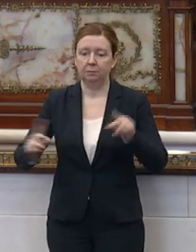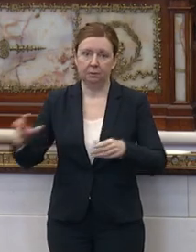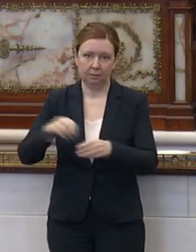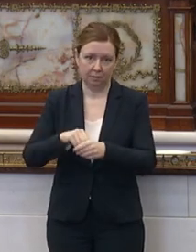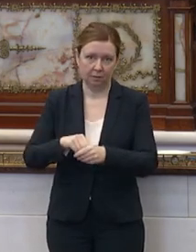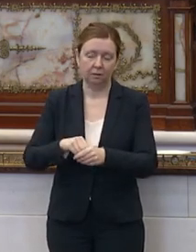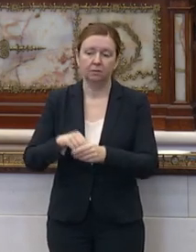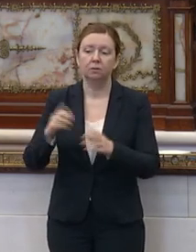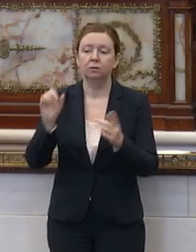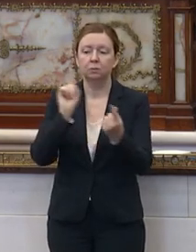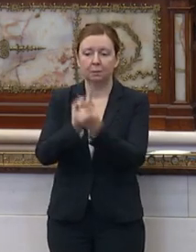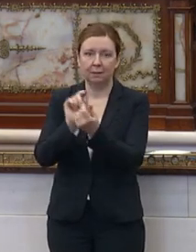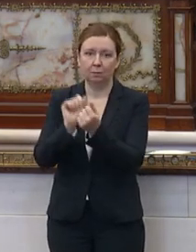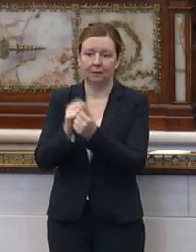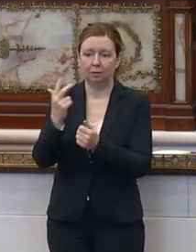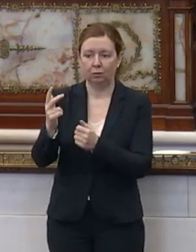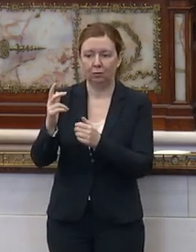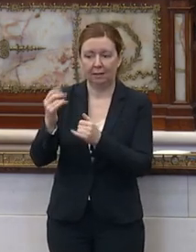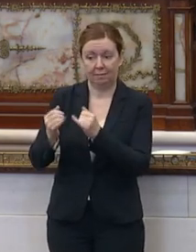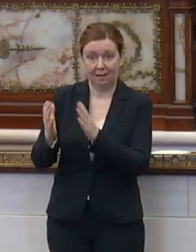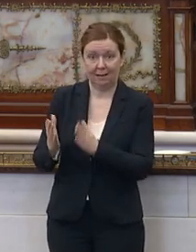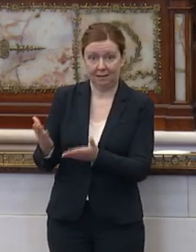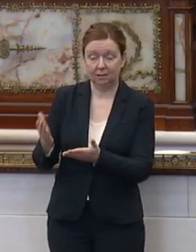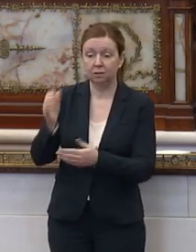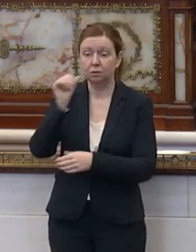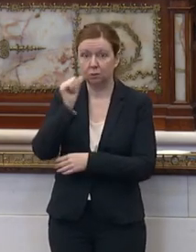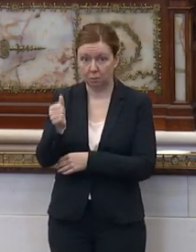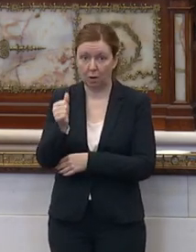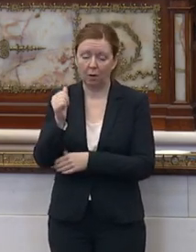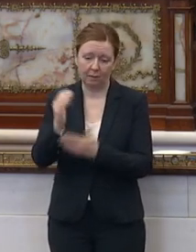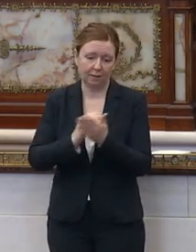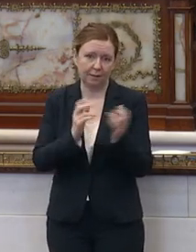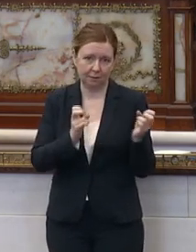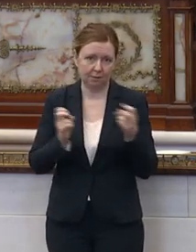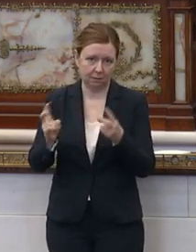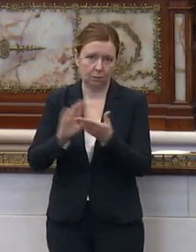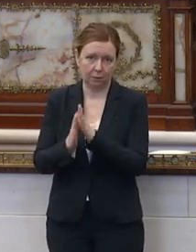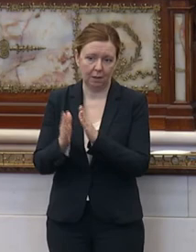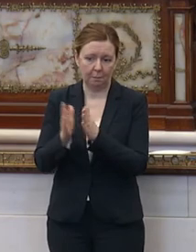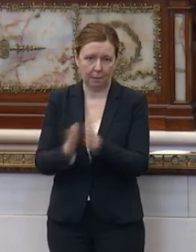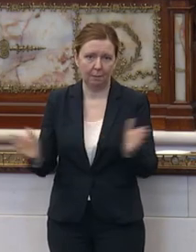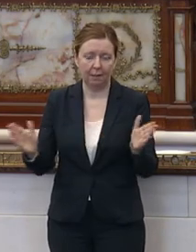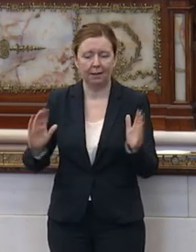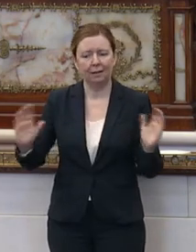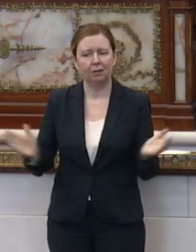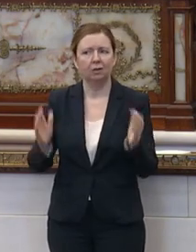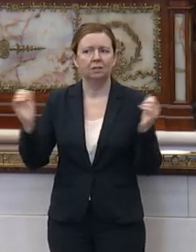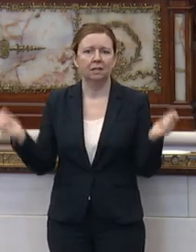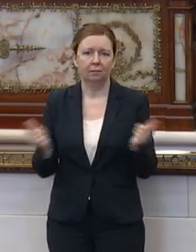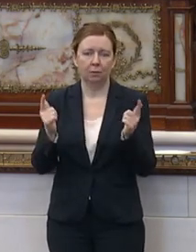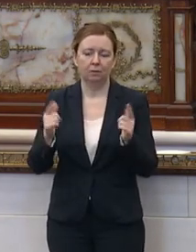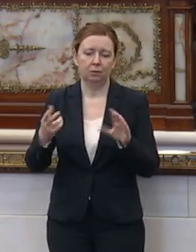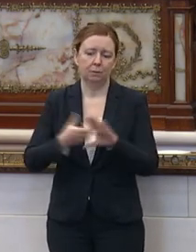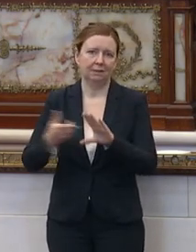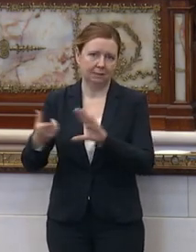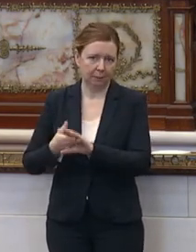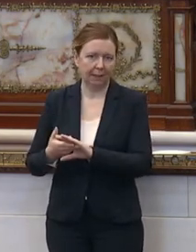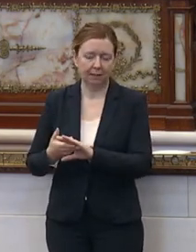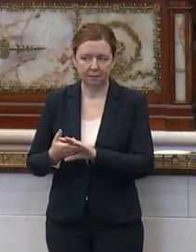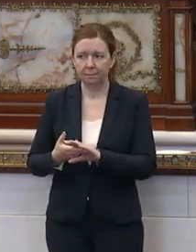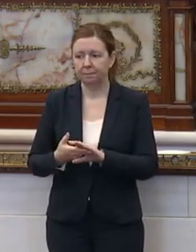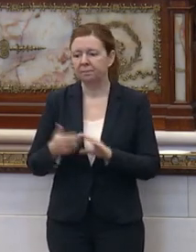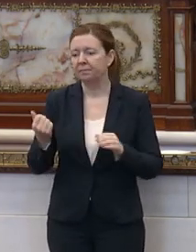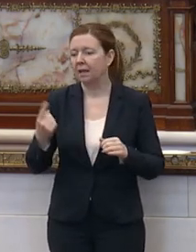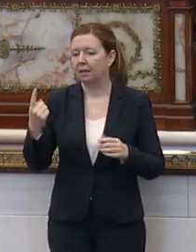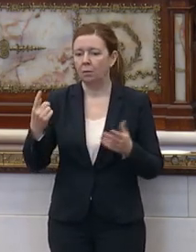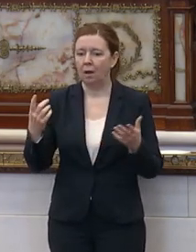stakeholders to meet with the three finalists tomorrow. The list will become public, and just encourage everyone to participate in